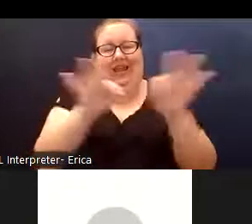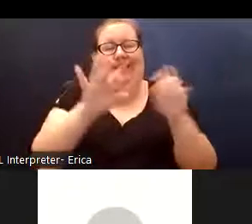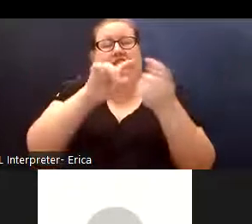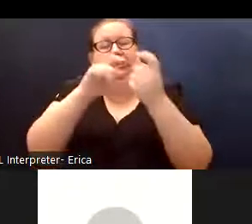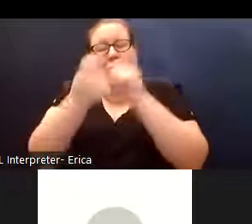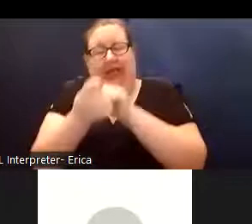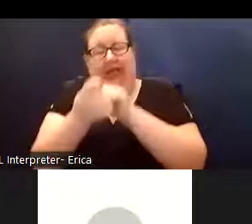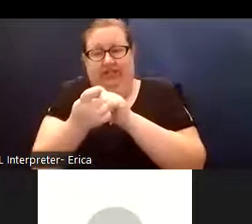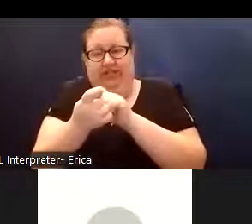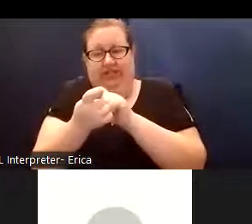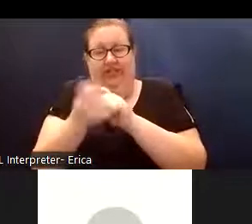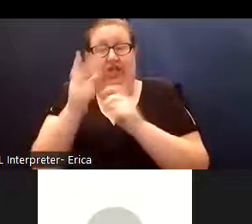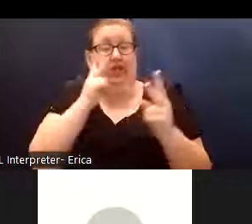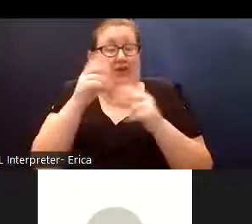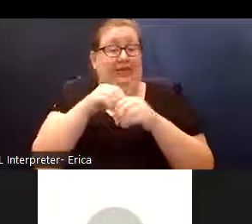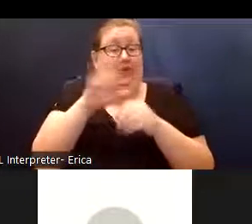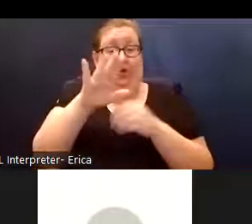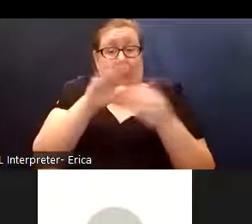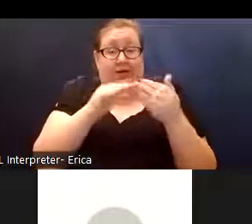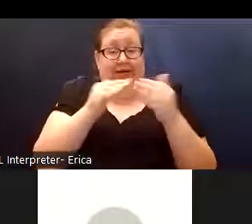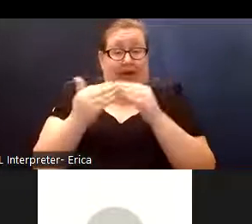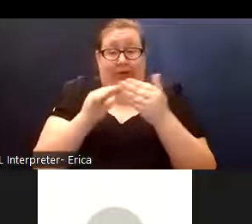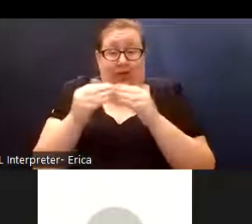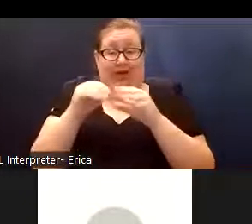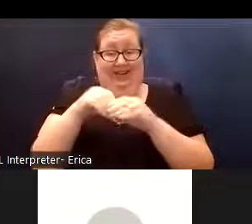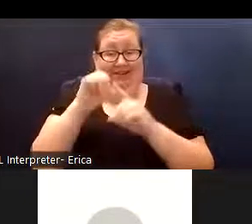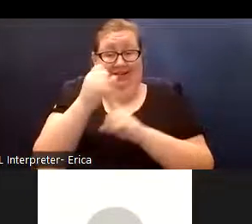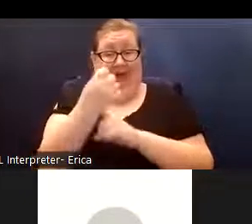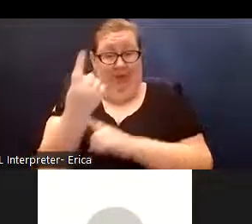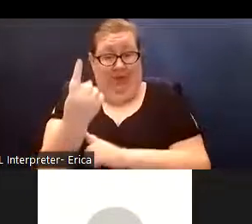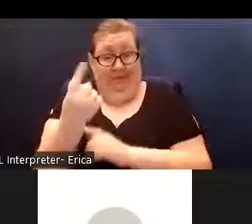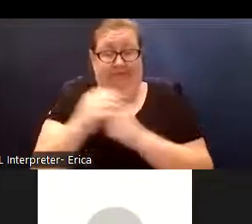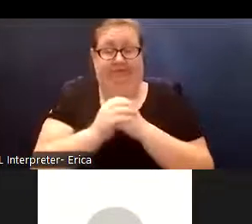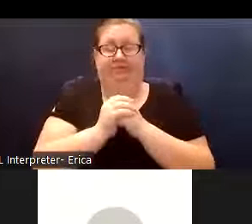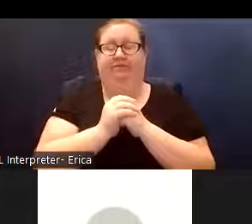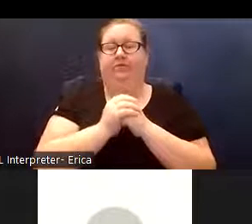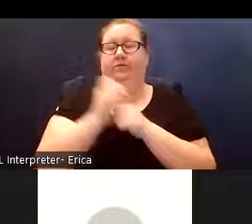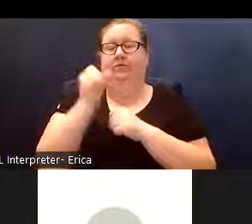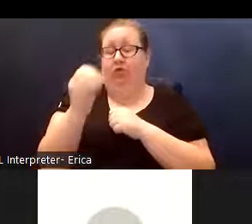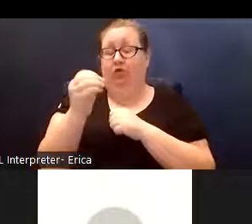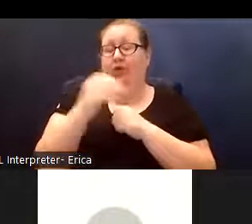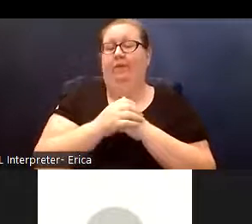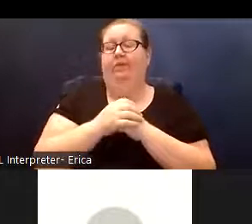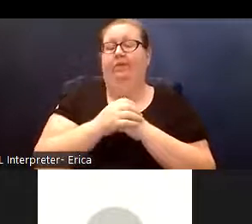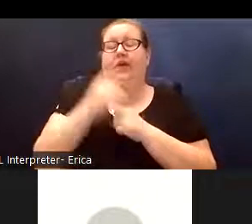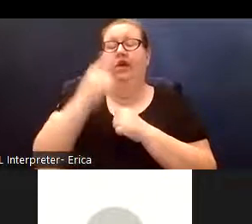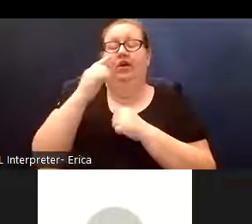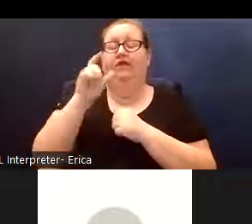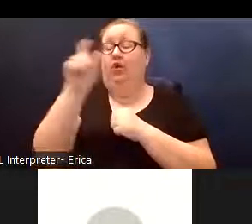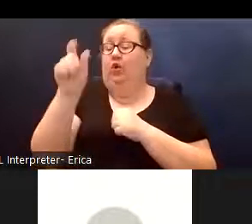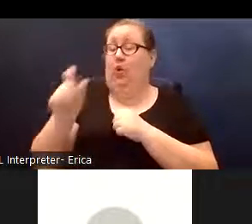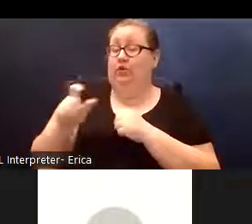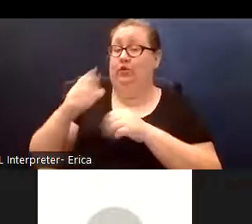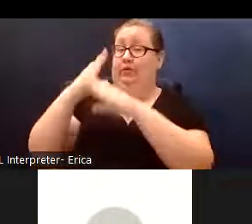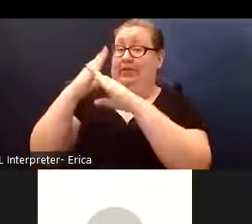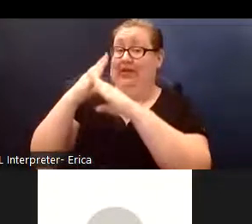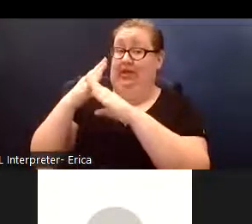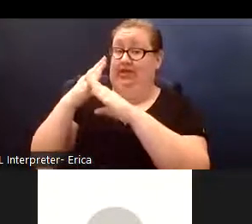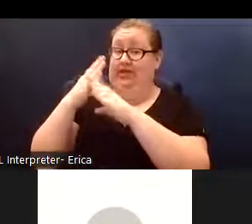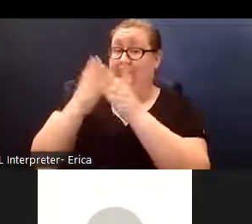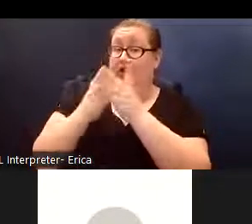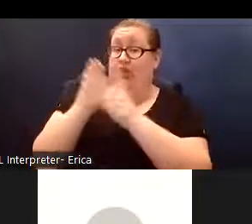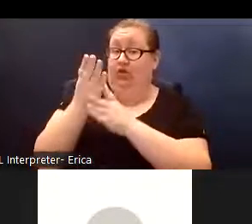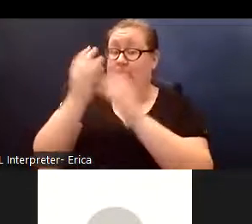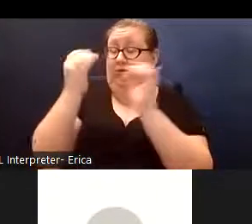see in your neighborhood in scenario 1? So for coastal protections, through